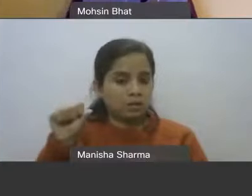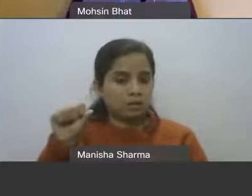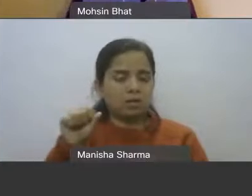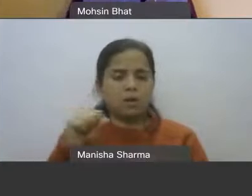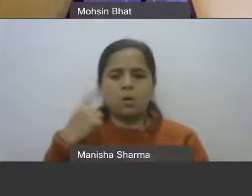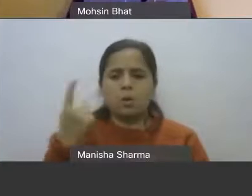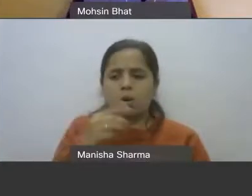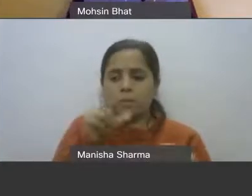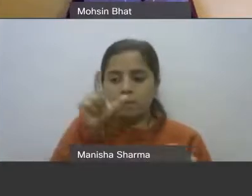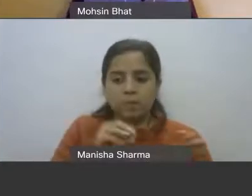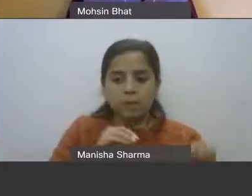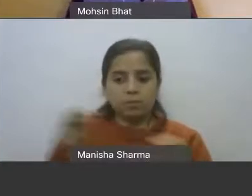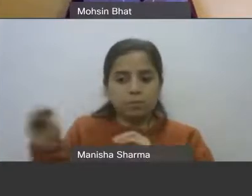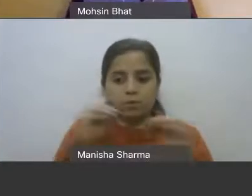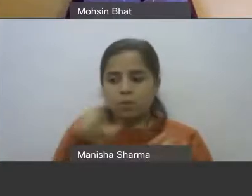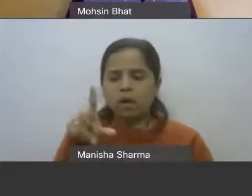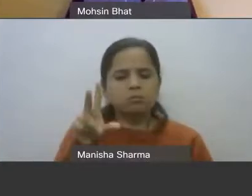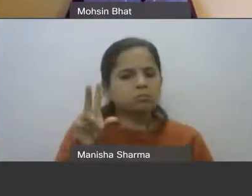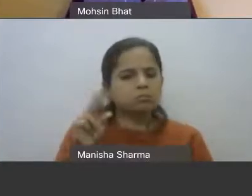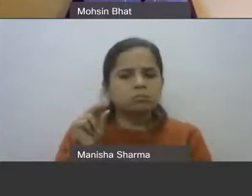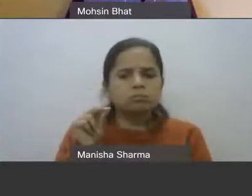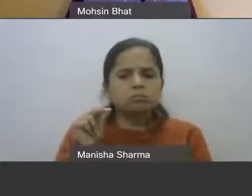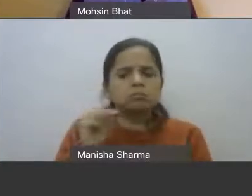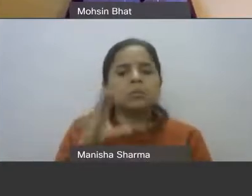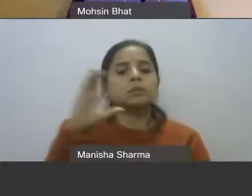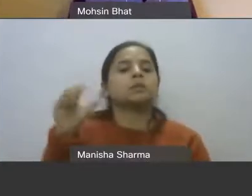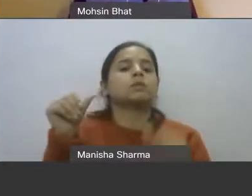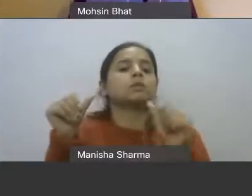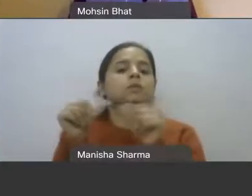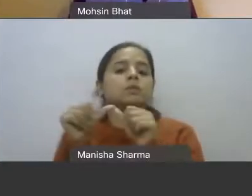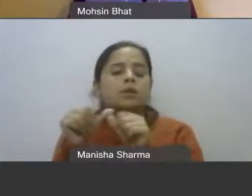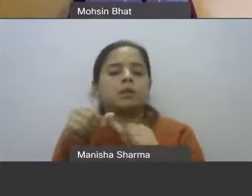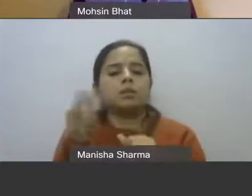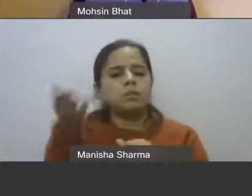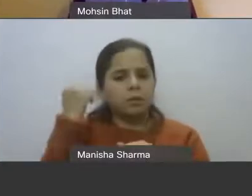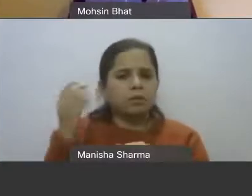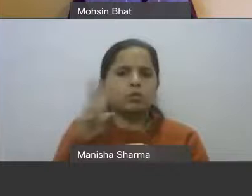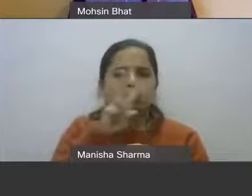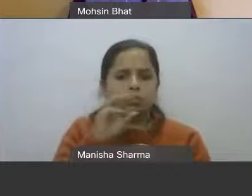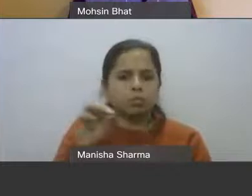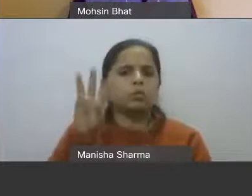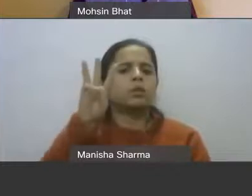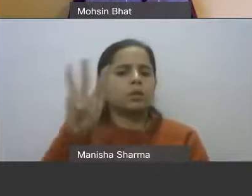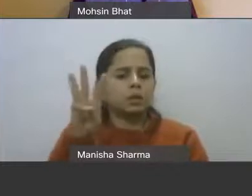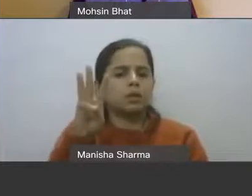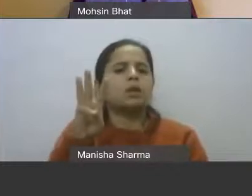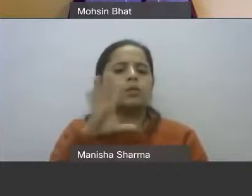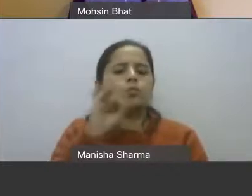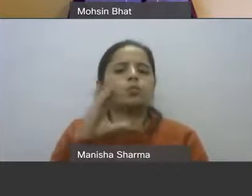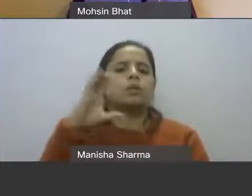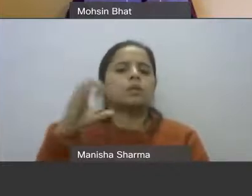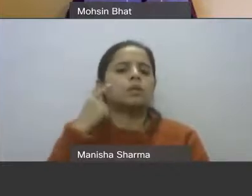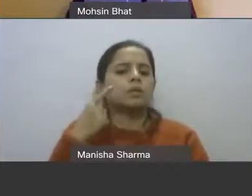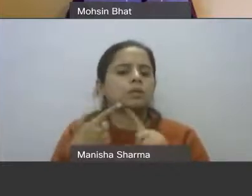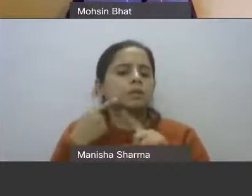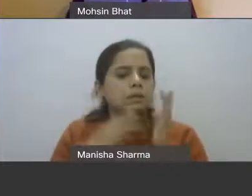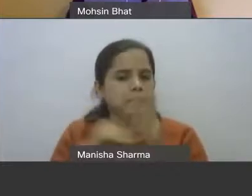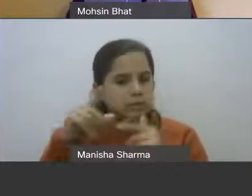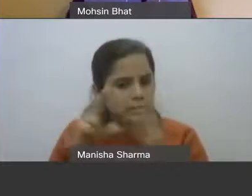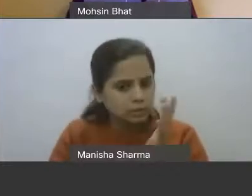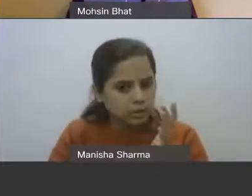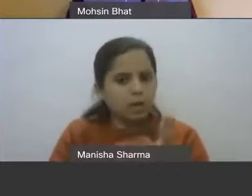migrant. The implications of CAA 2019 read with 2003 Citizenship Amendment is on people who are born in